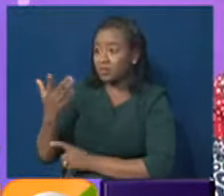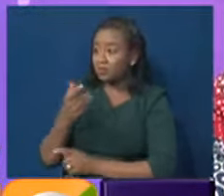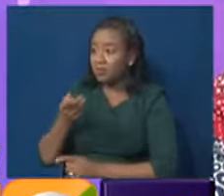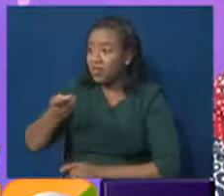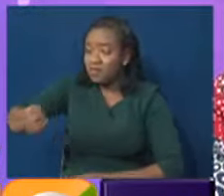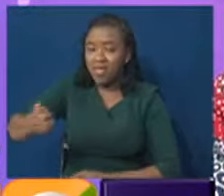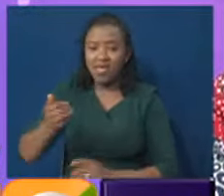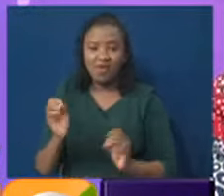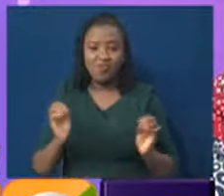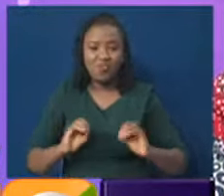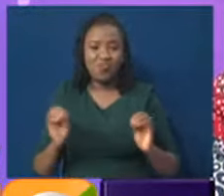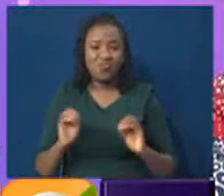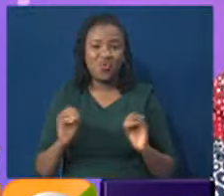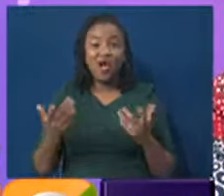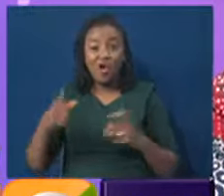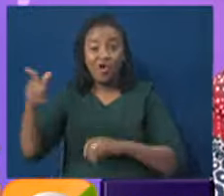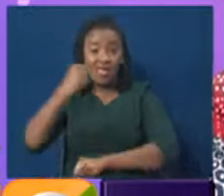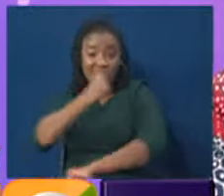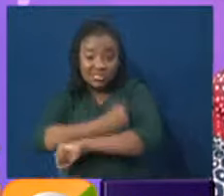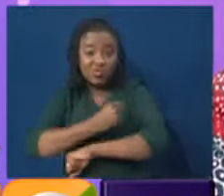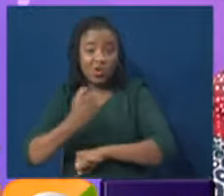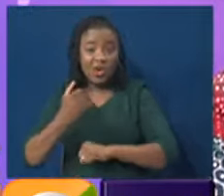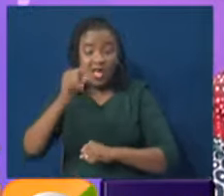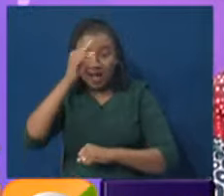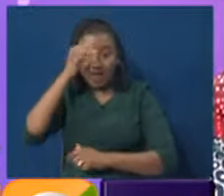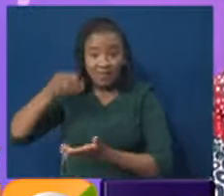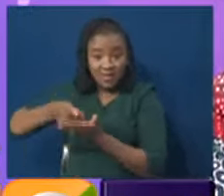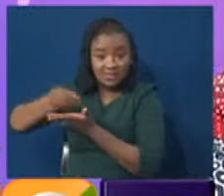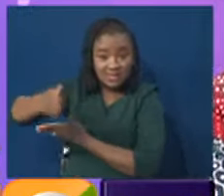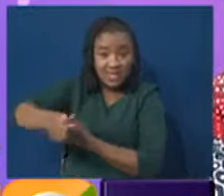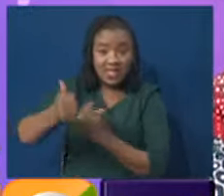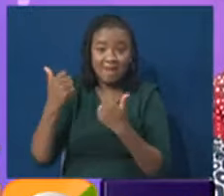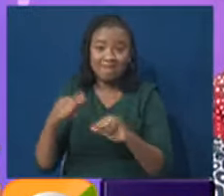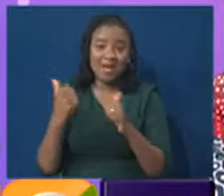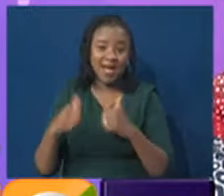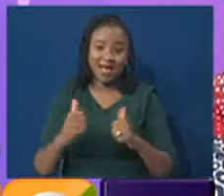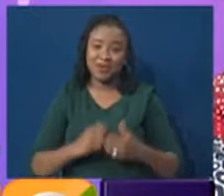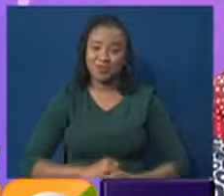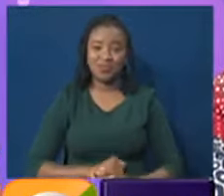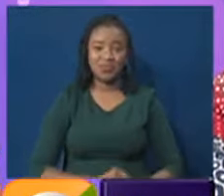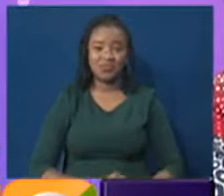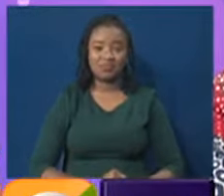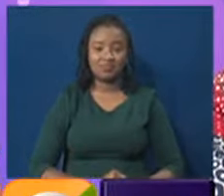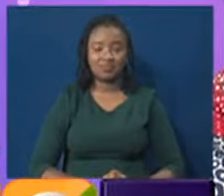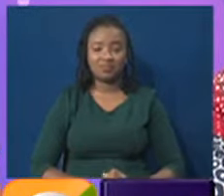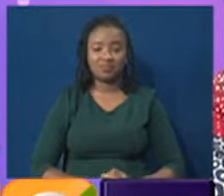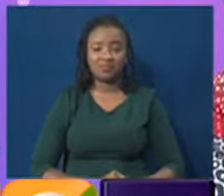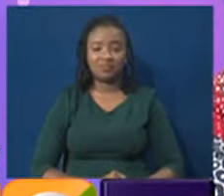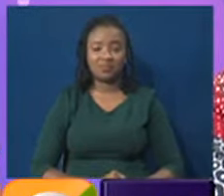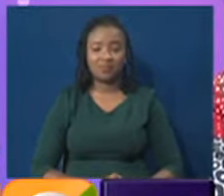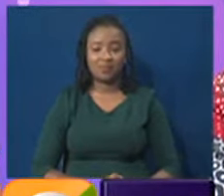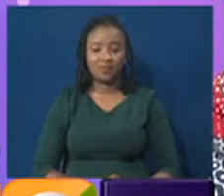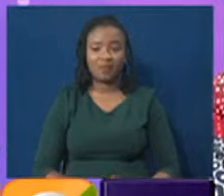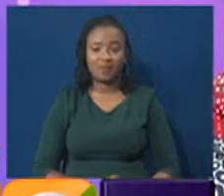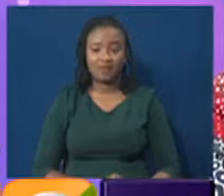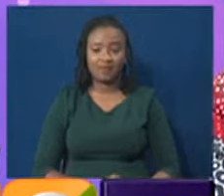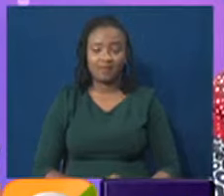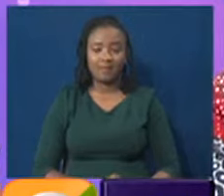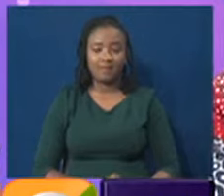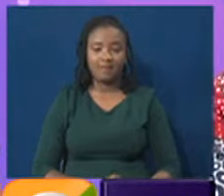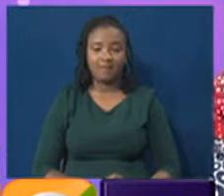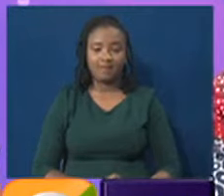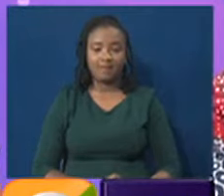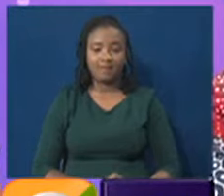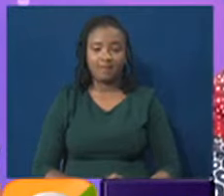of capitation, they had to actually fork out fees that hitherto they were not doing. So that then is one of the reasons why they say